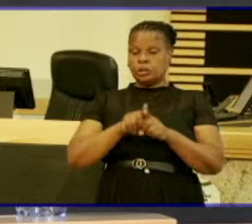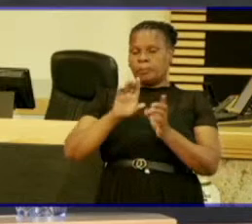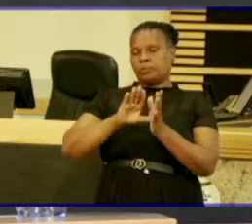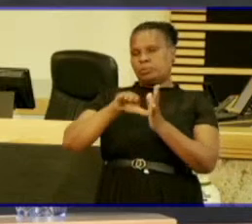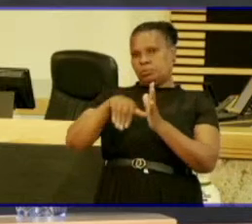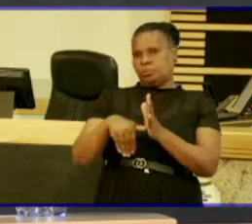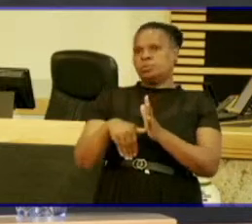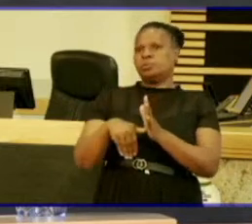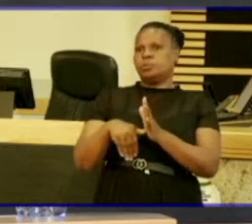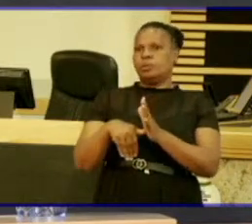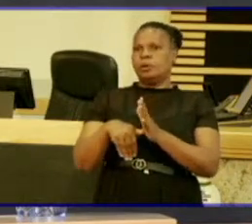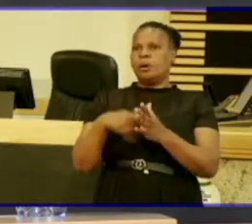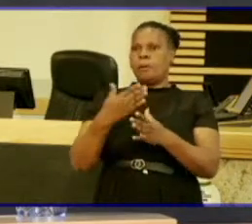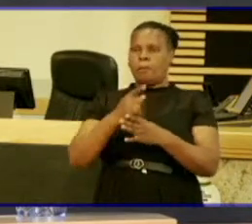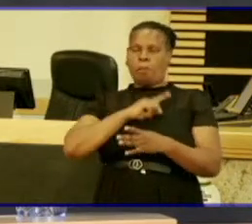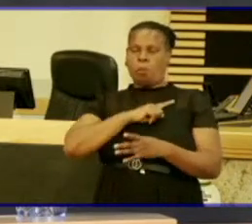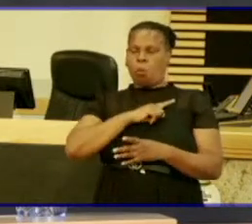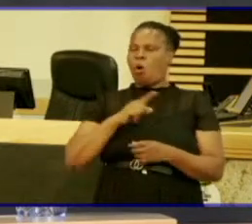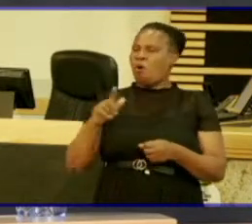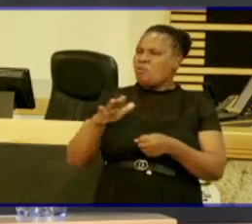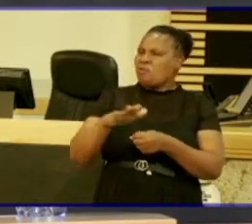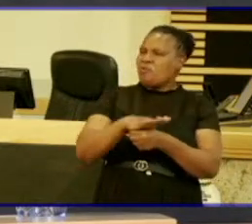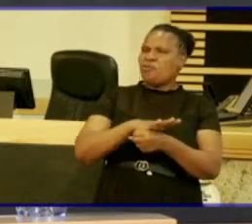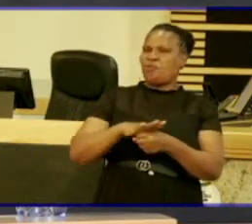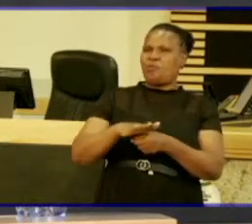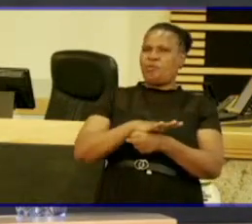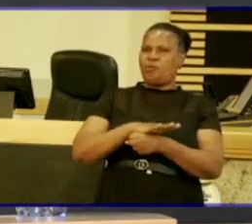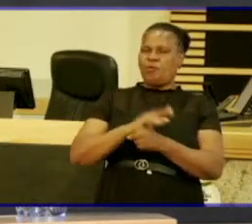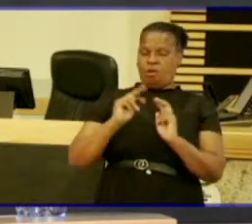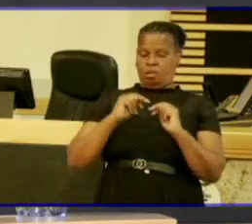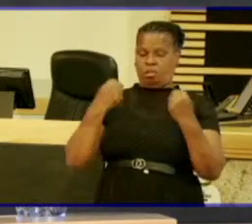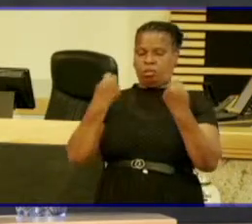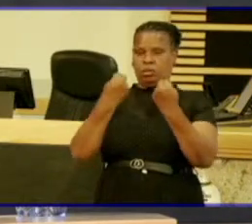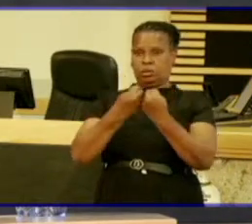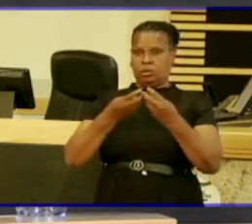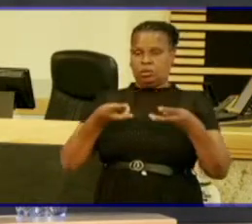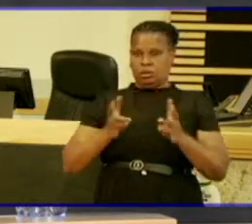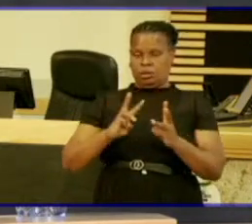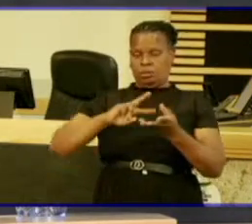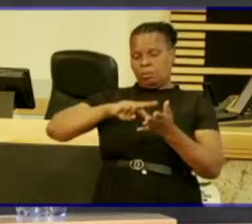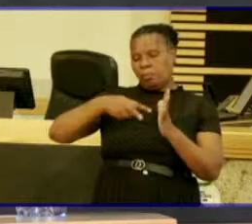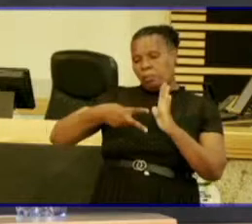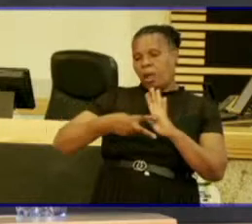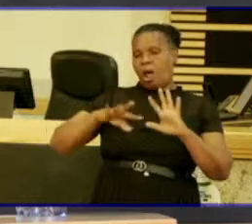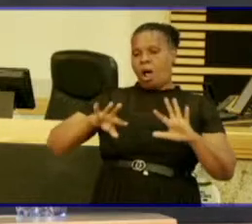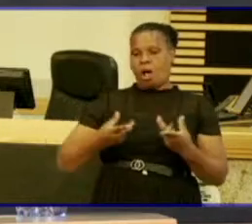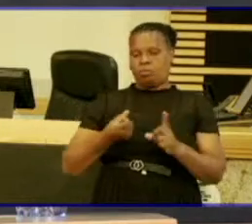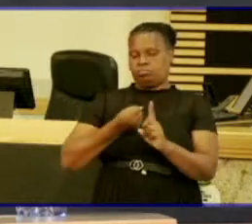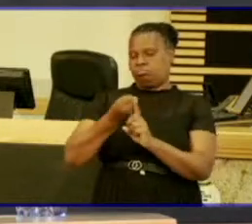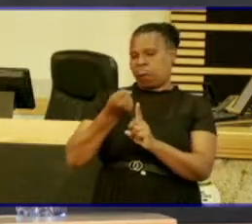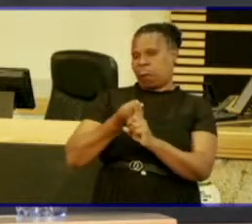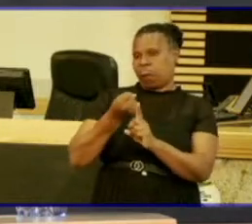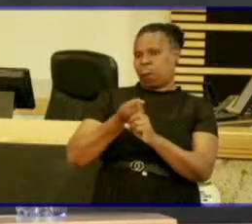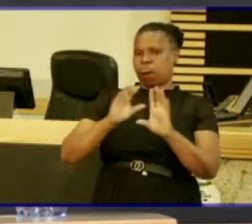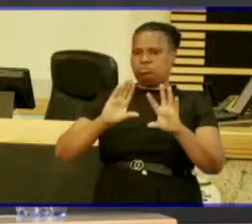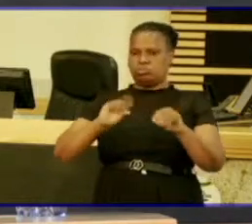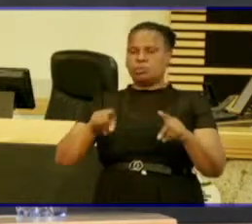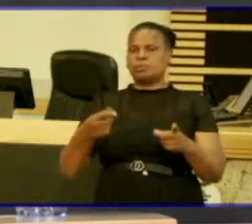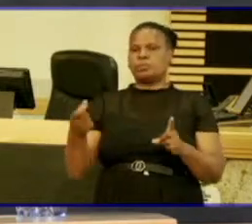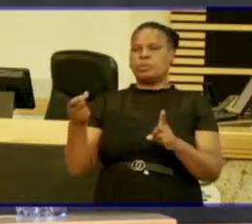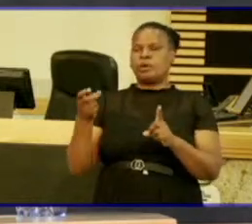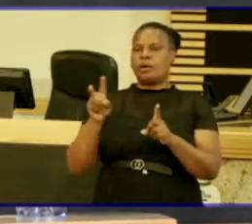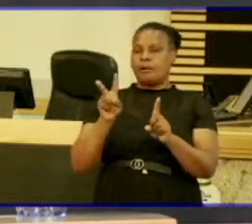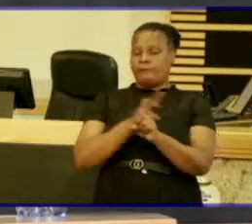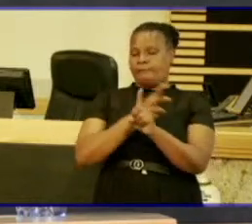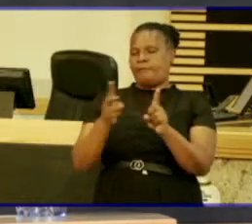Disability on the full implementation of all the pillars of the national strategy plan on gender-based violence and femicide. The South